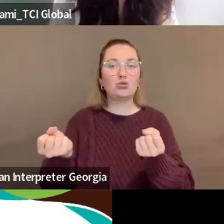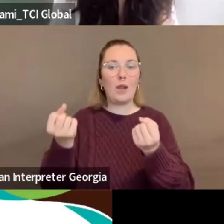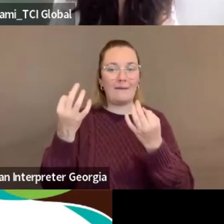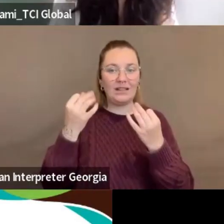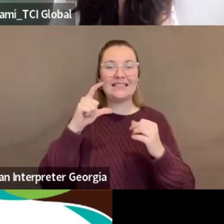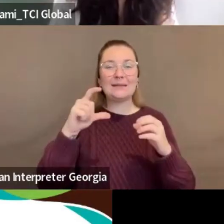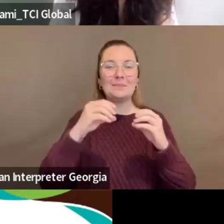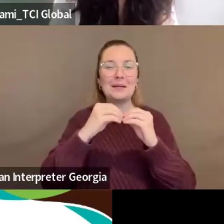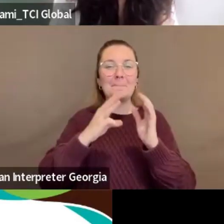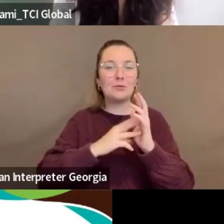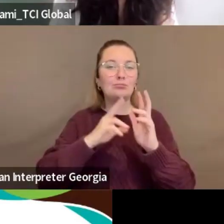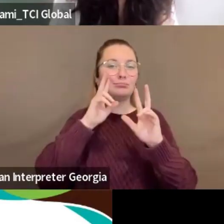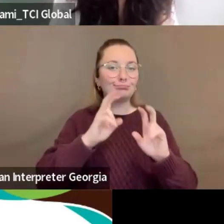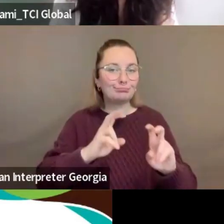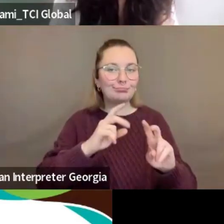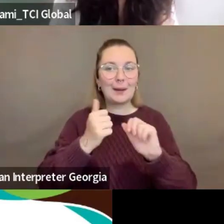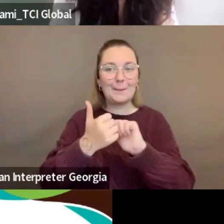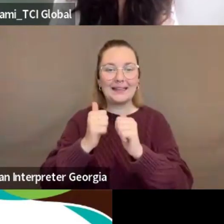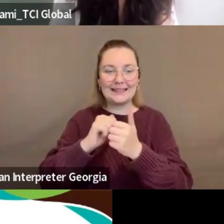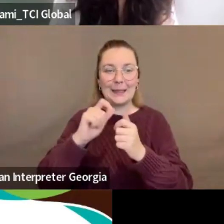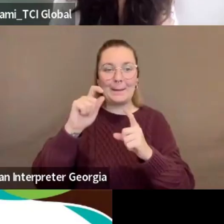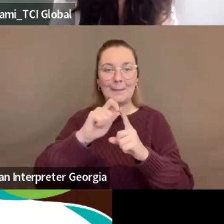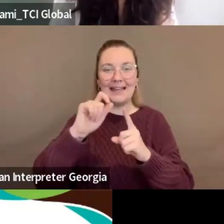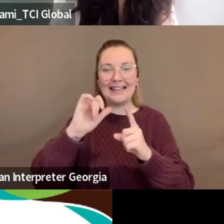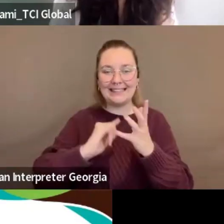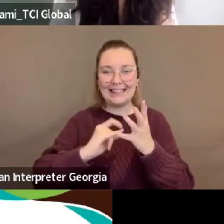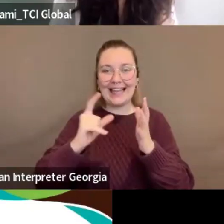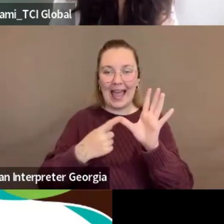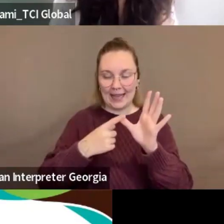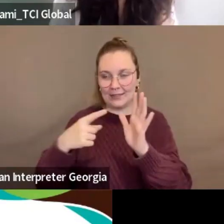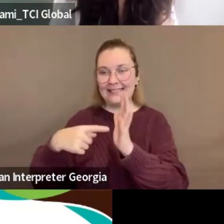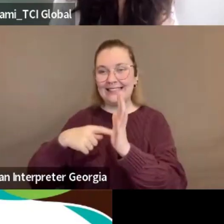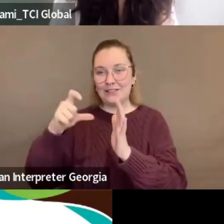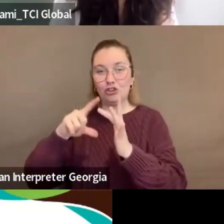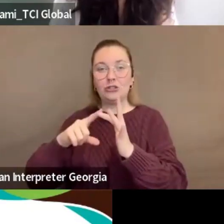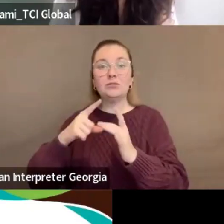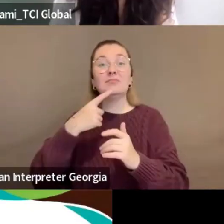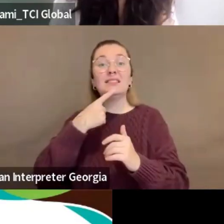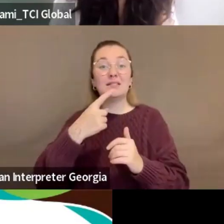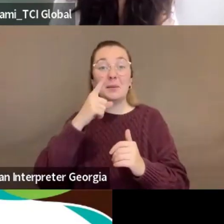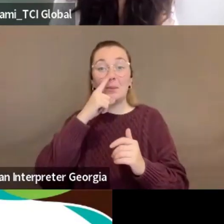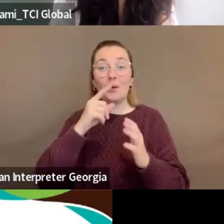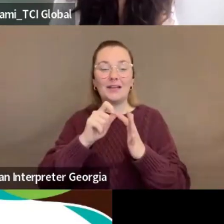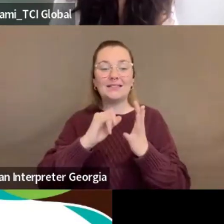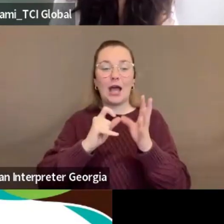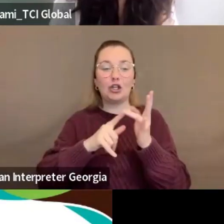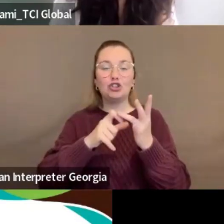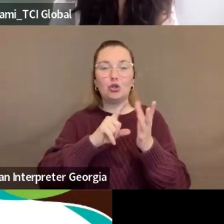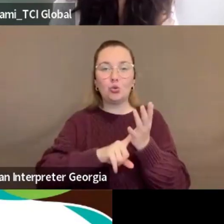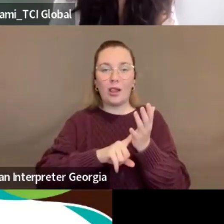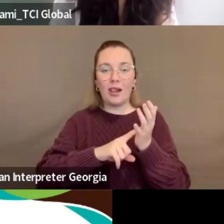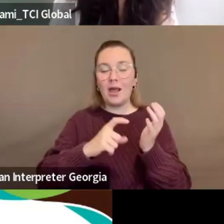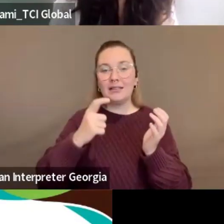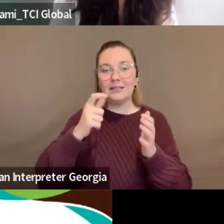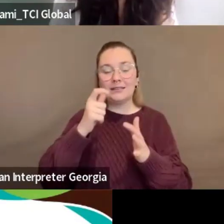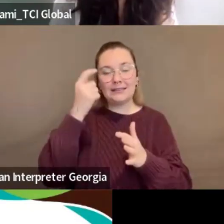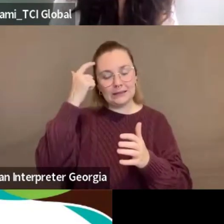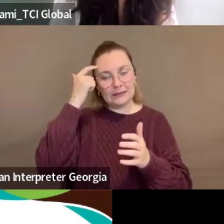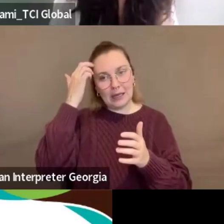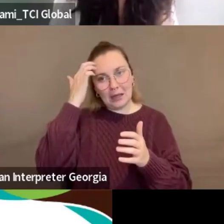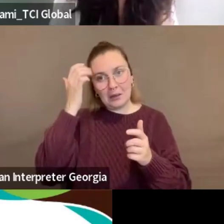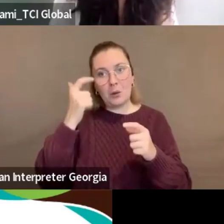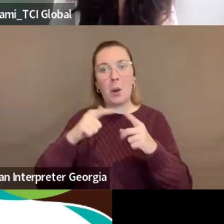CBM's research, along with our partners PSA and TCI, shows that people with psychosocial, intellectual, and cognitive disabilities